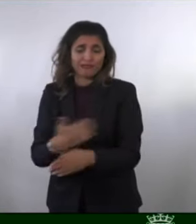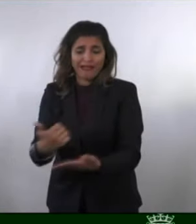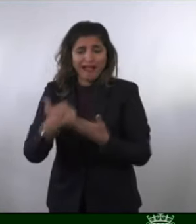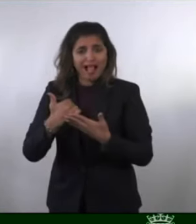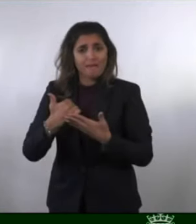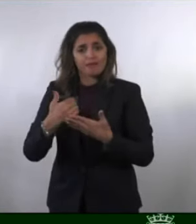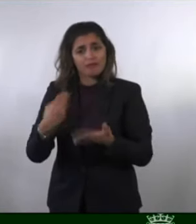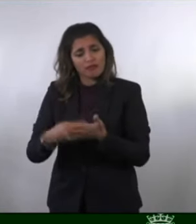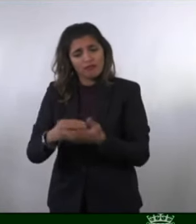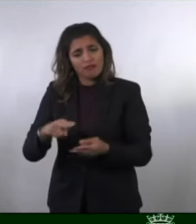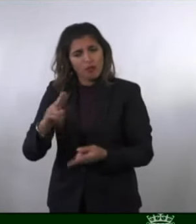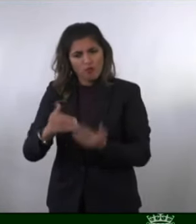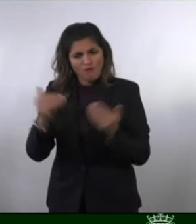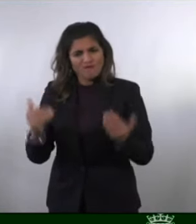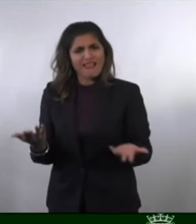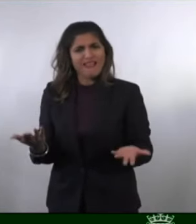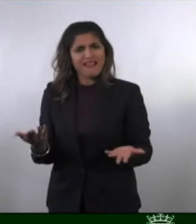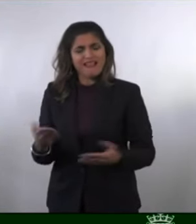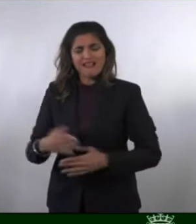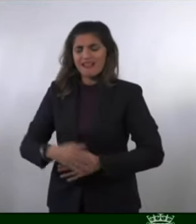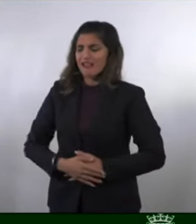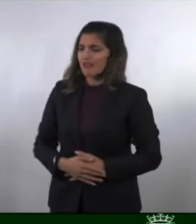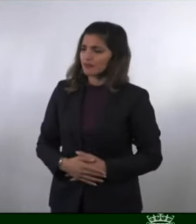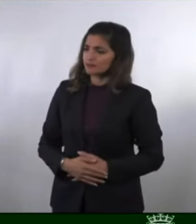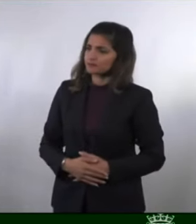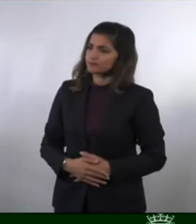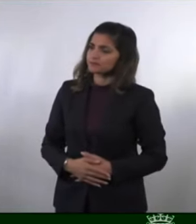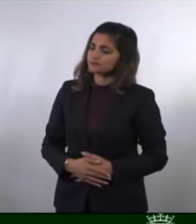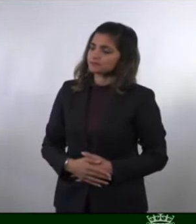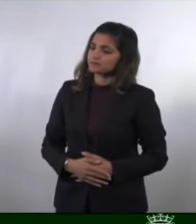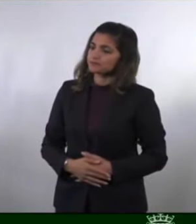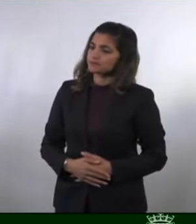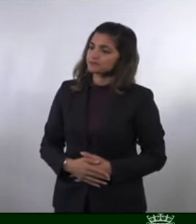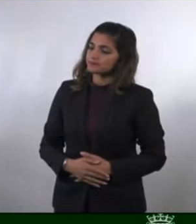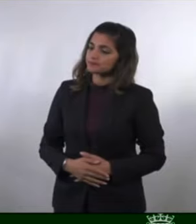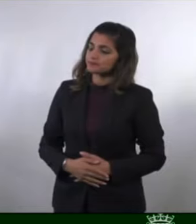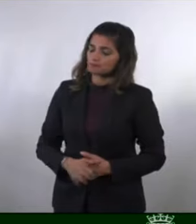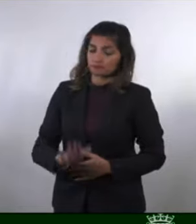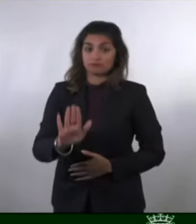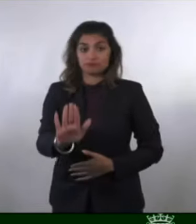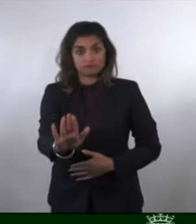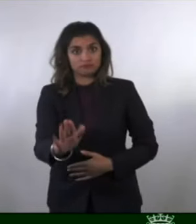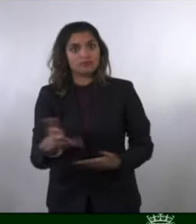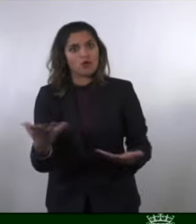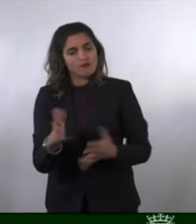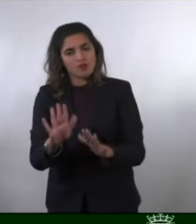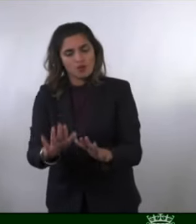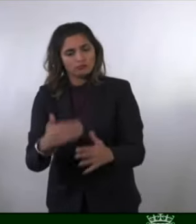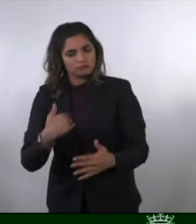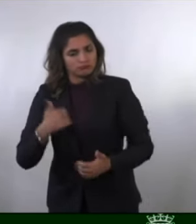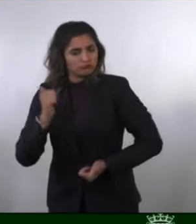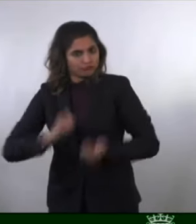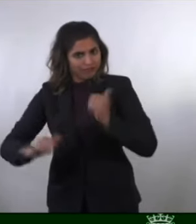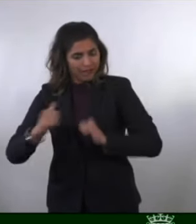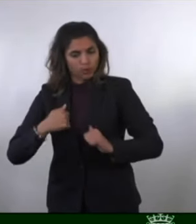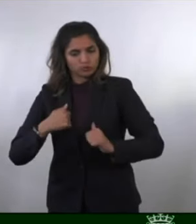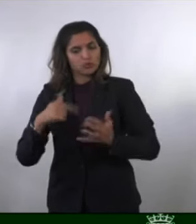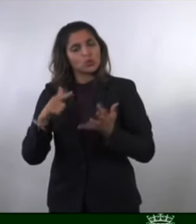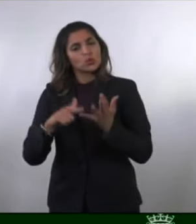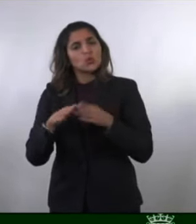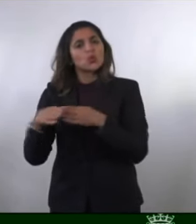Minister. Study the point that she makes, though. Obviously, I'm proud that we've been able to uplift universal credit